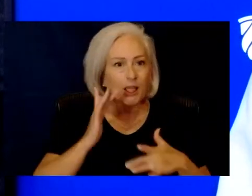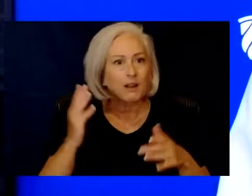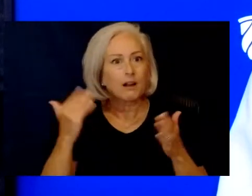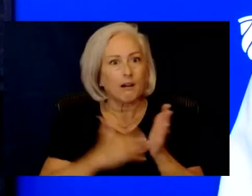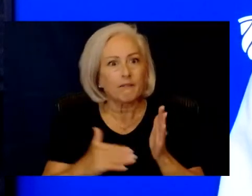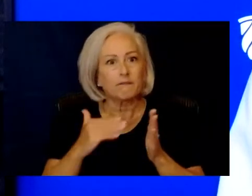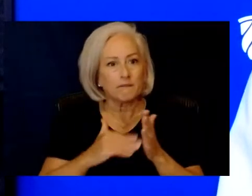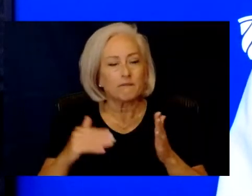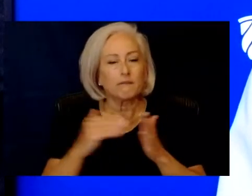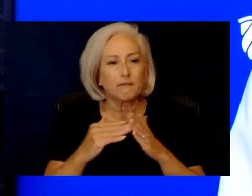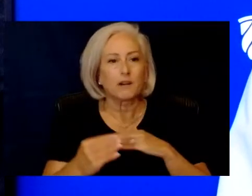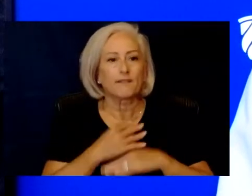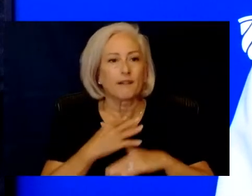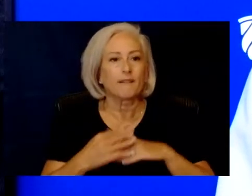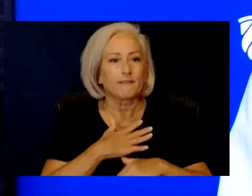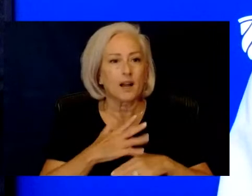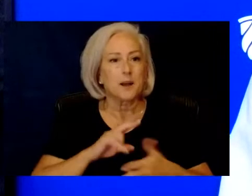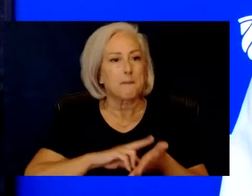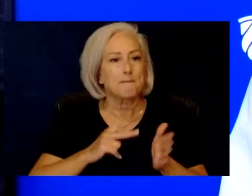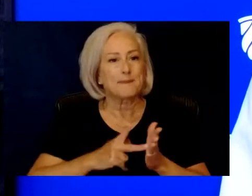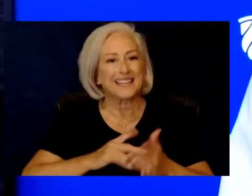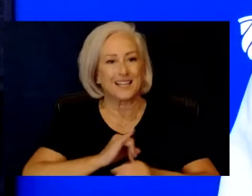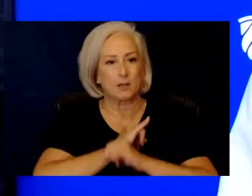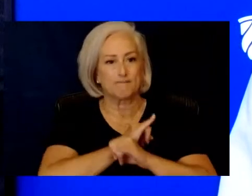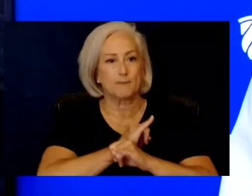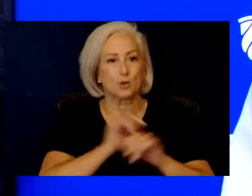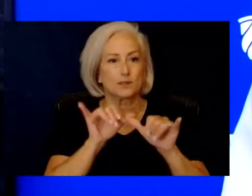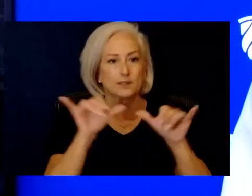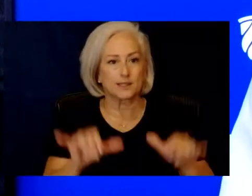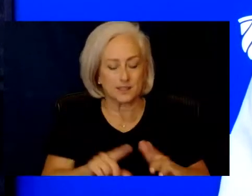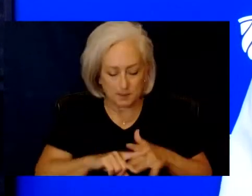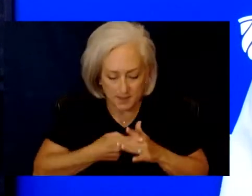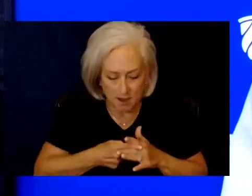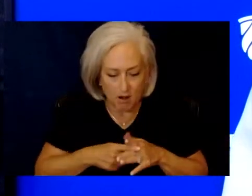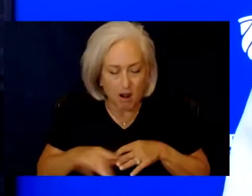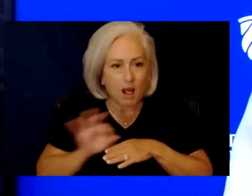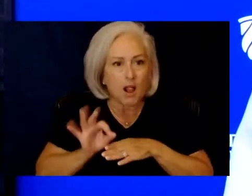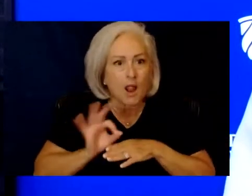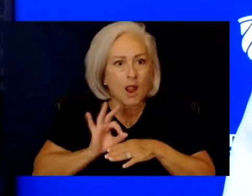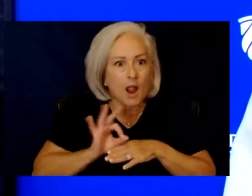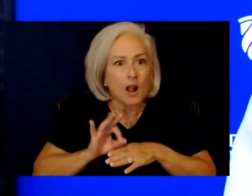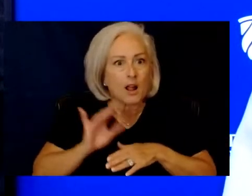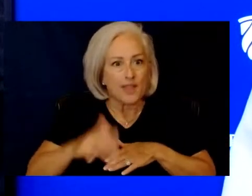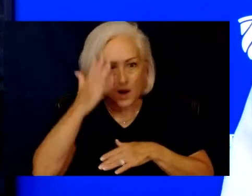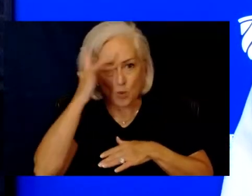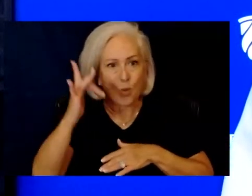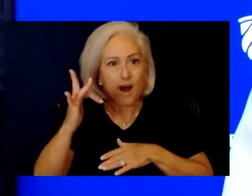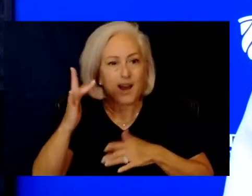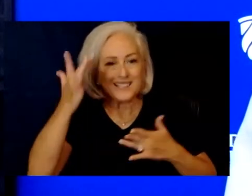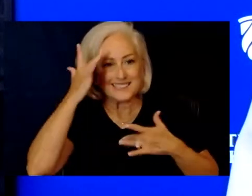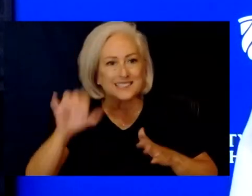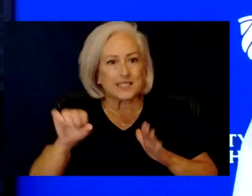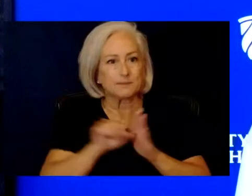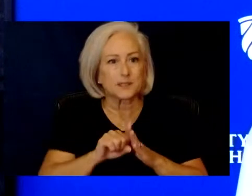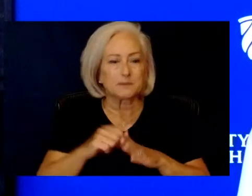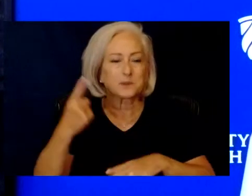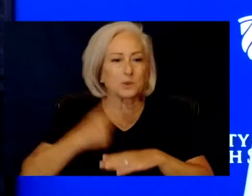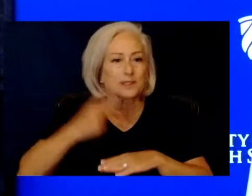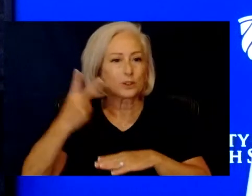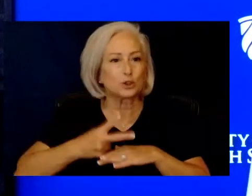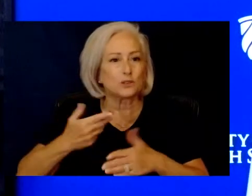that immune response kicking in, and that is why you're having symptoms maybe a couple days earlier than before. So I think that is a good